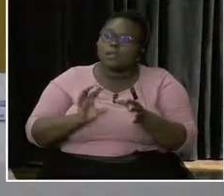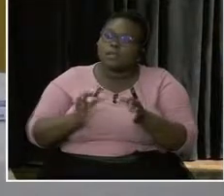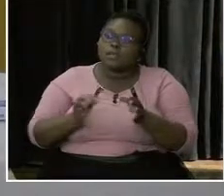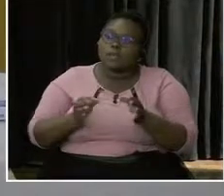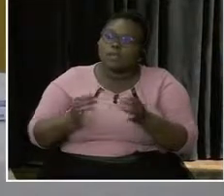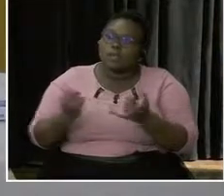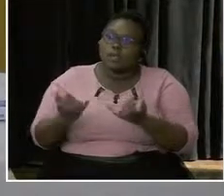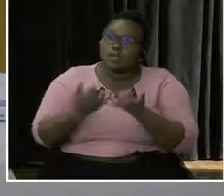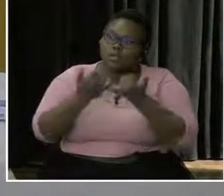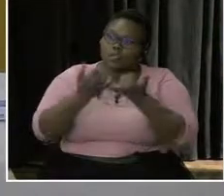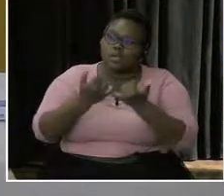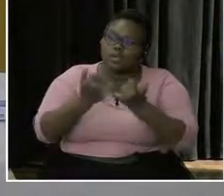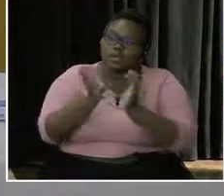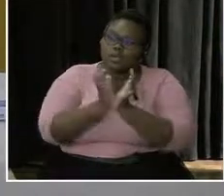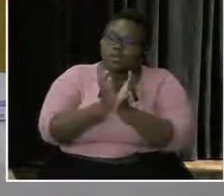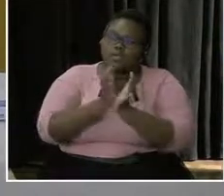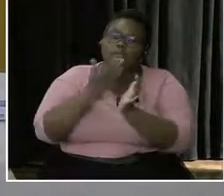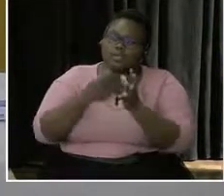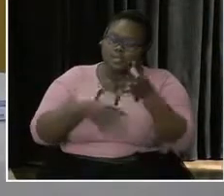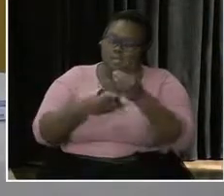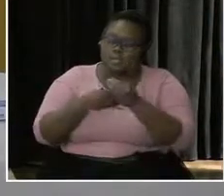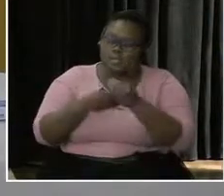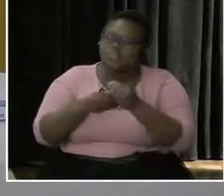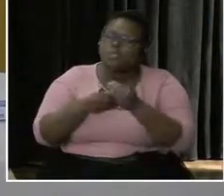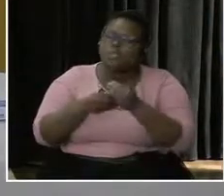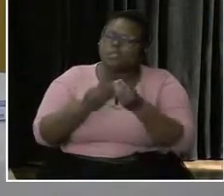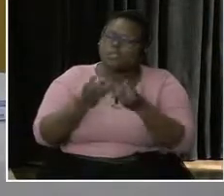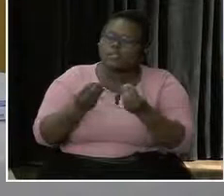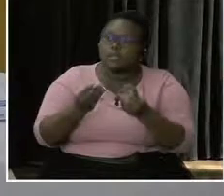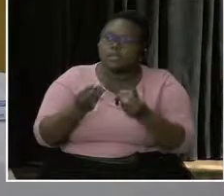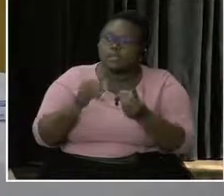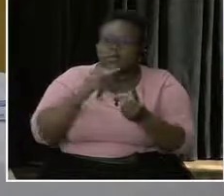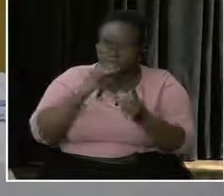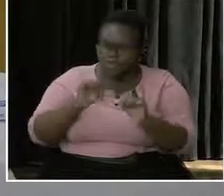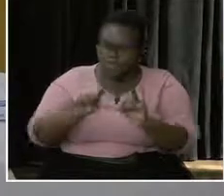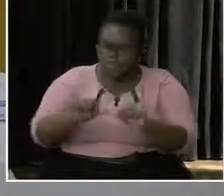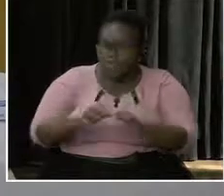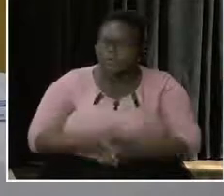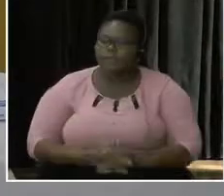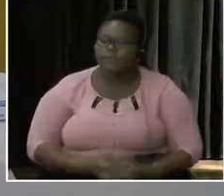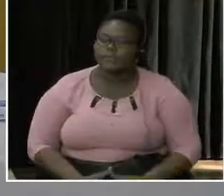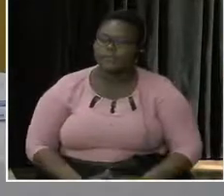numbers. Okay, the recommendation is carried.